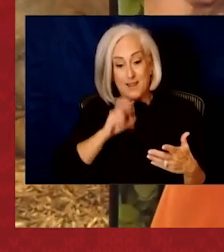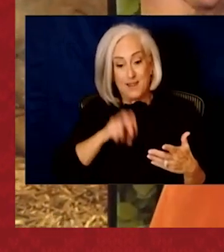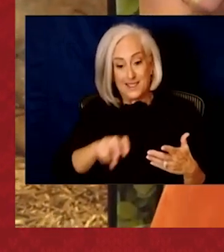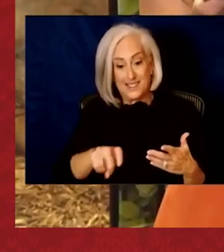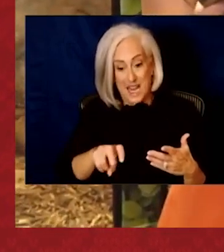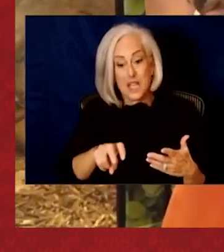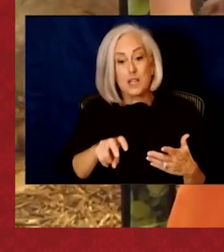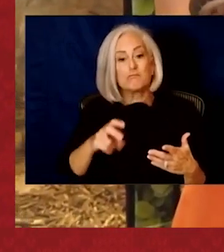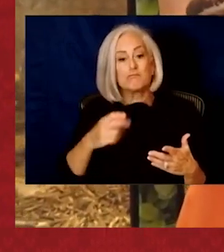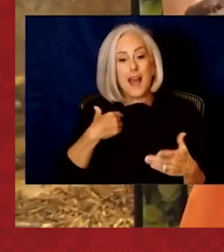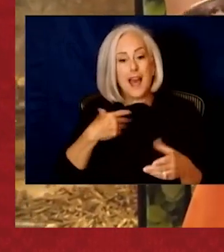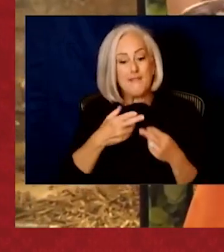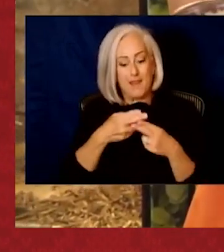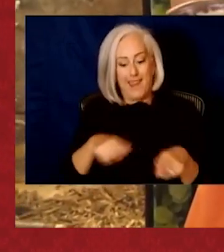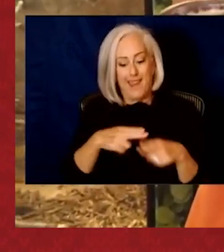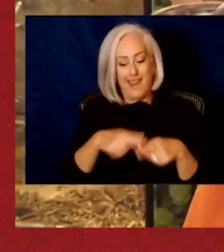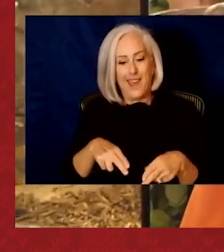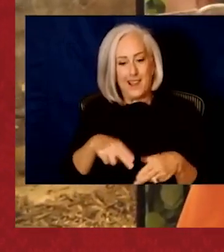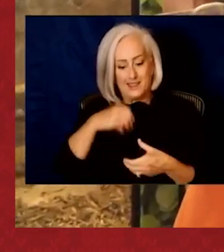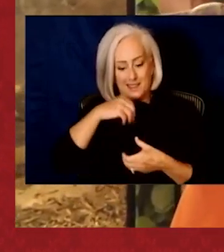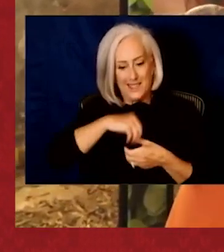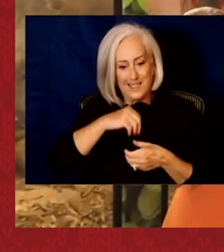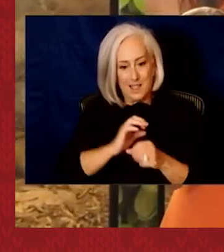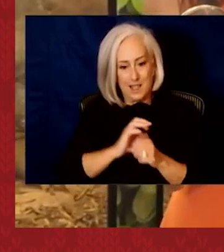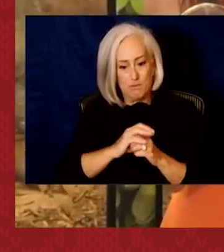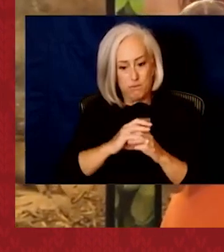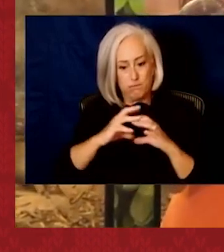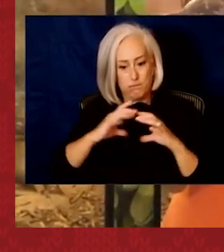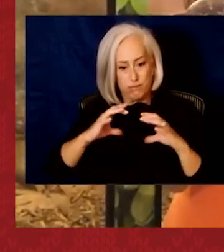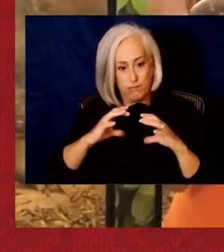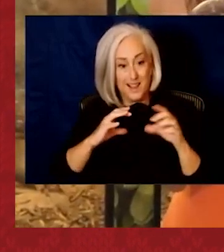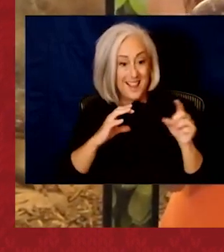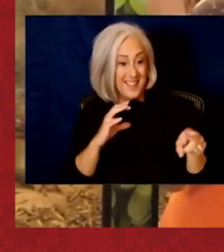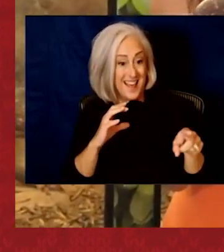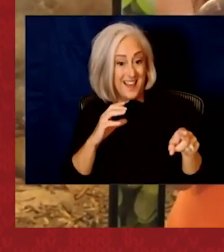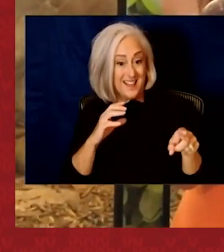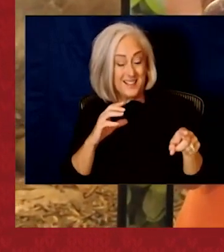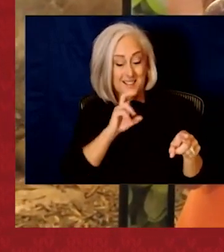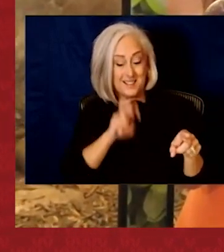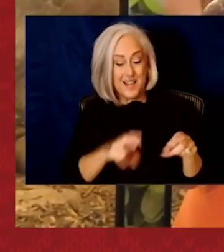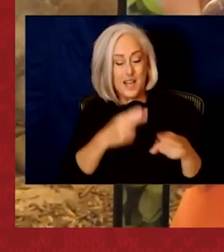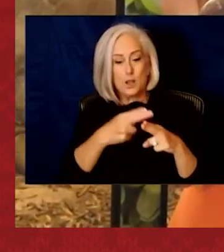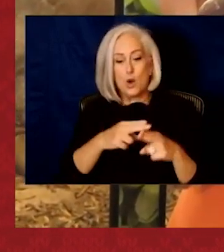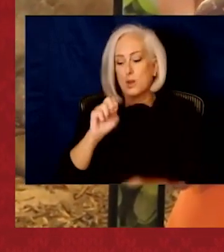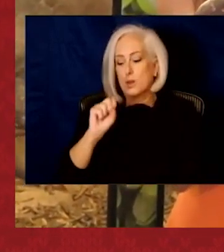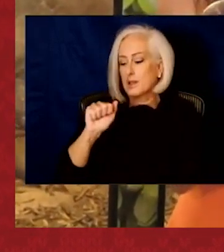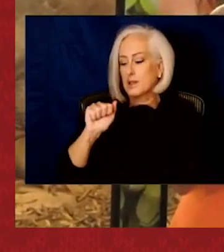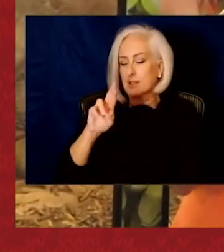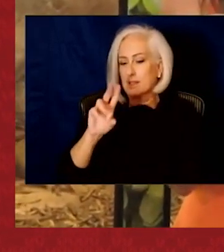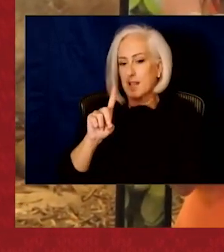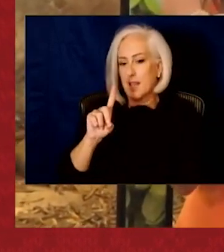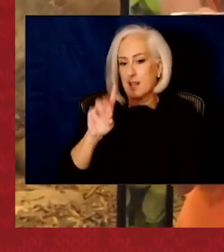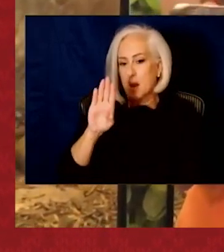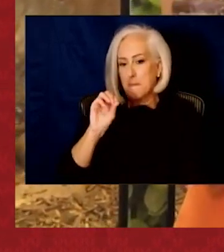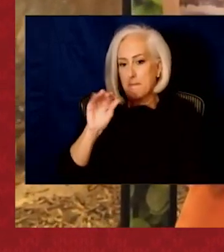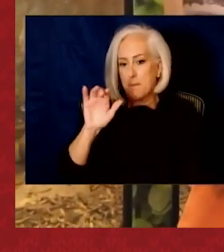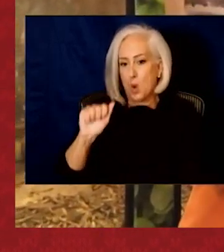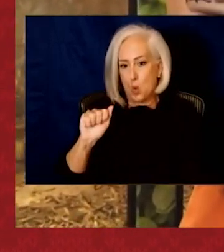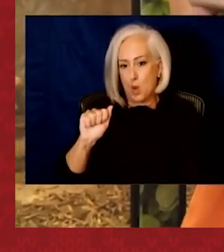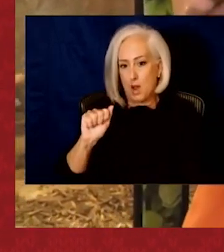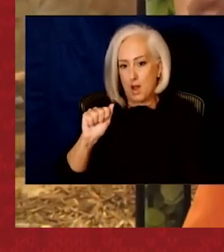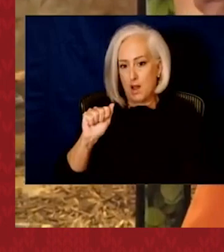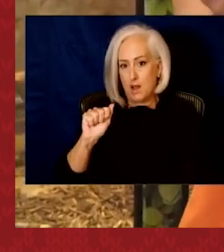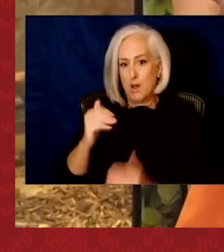have a Kenyan sand boa like this, Sand boa. that is over 30 inches, chances are it's going to be a